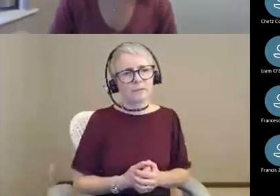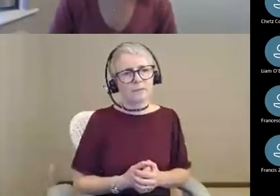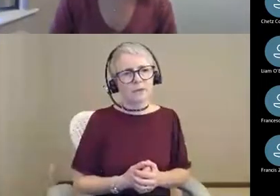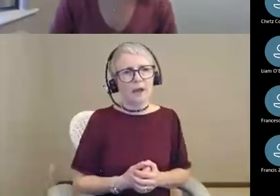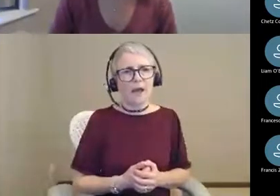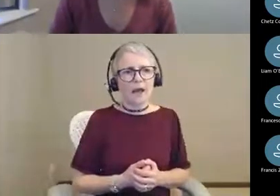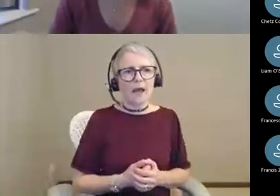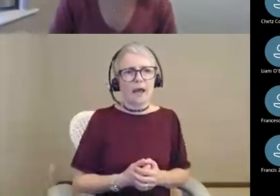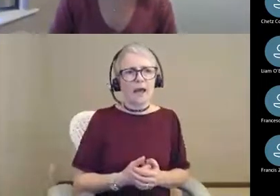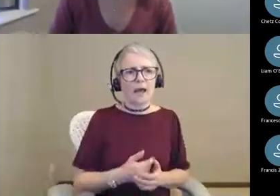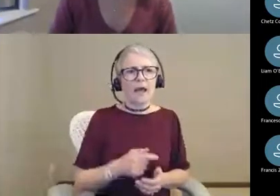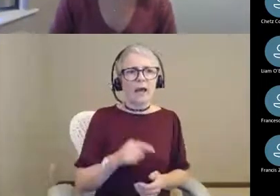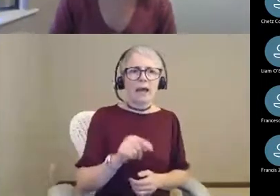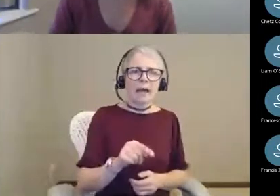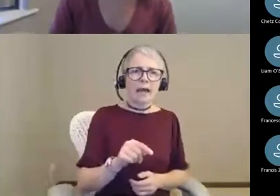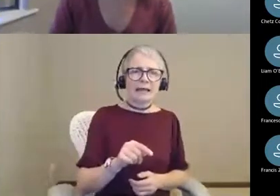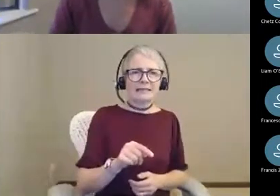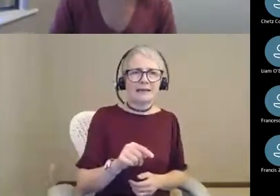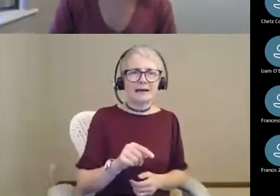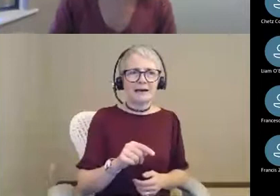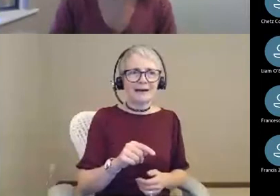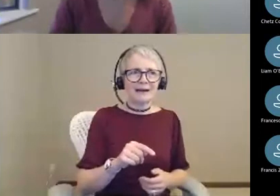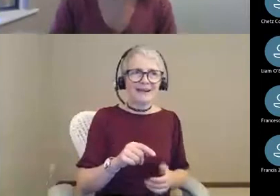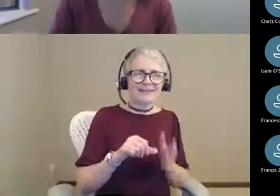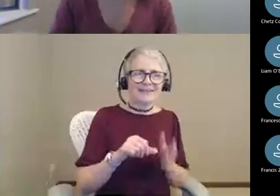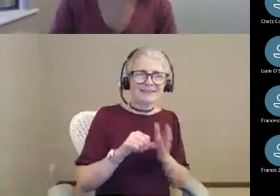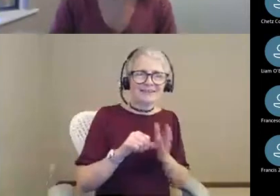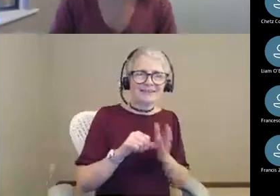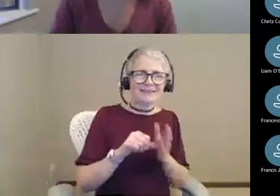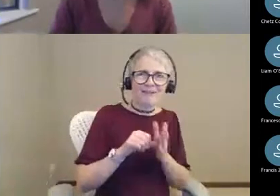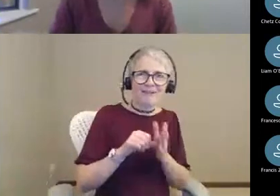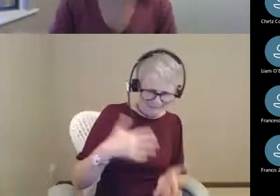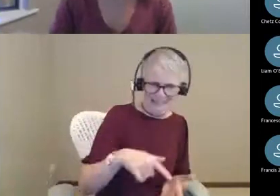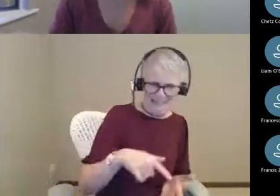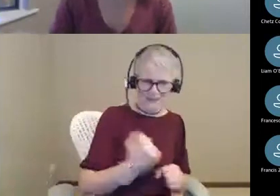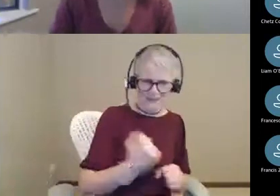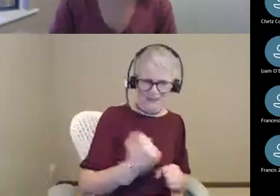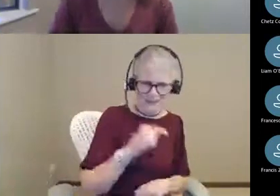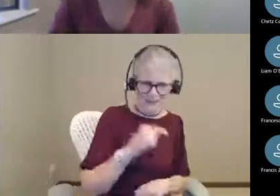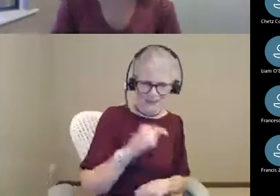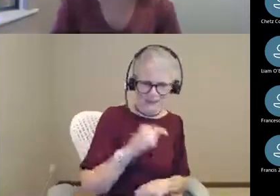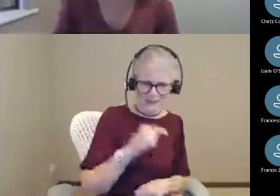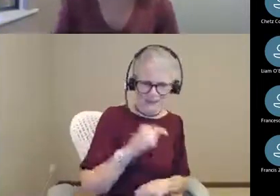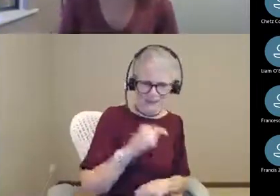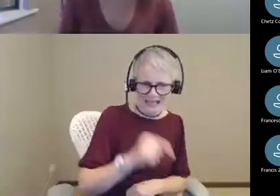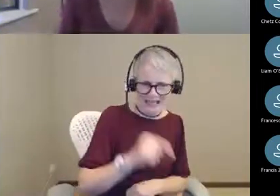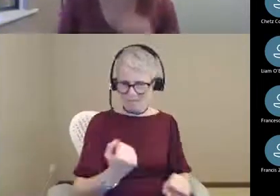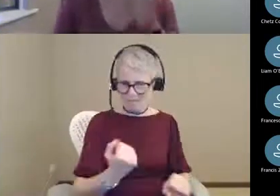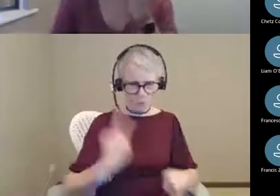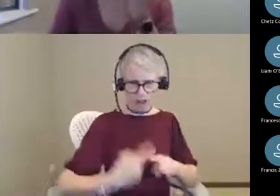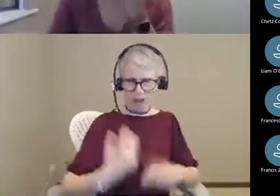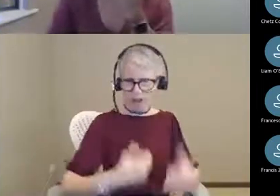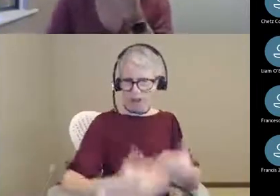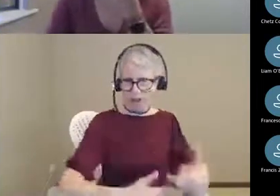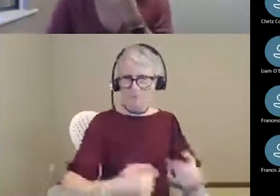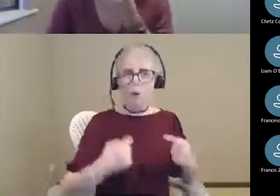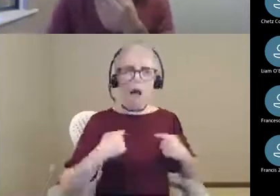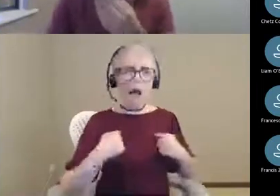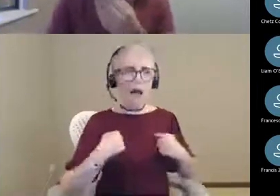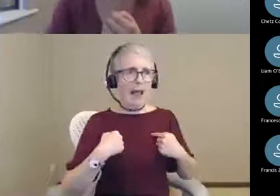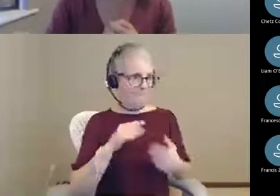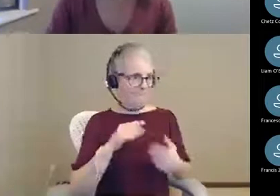expensive. And so anything that a tool can do to make it faster. So I'm on the beta team